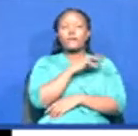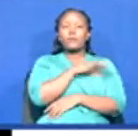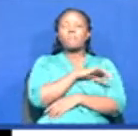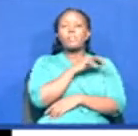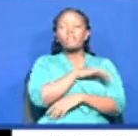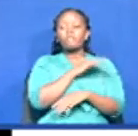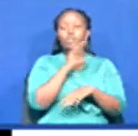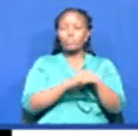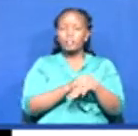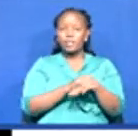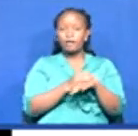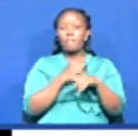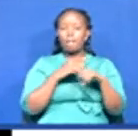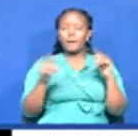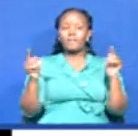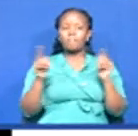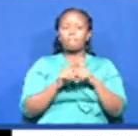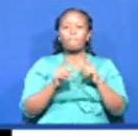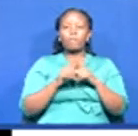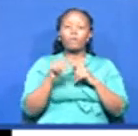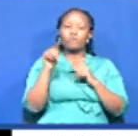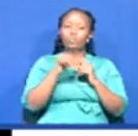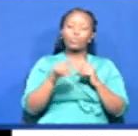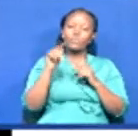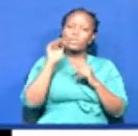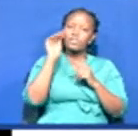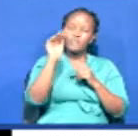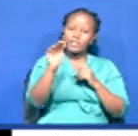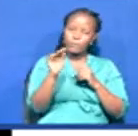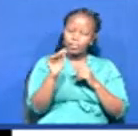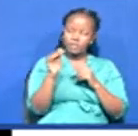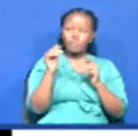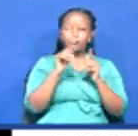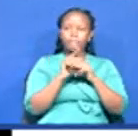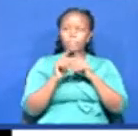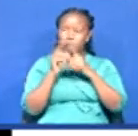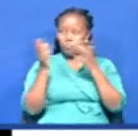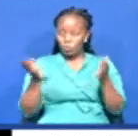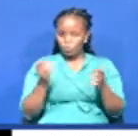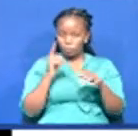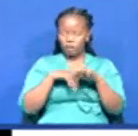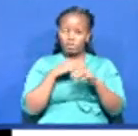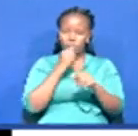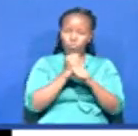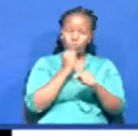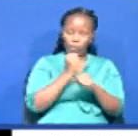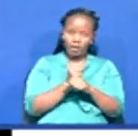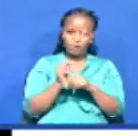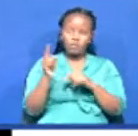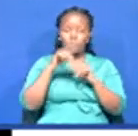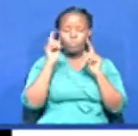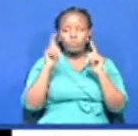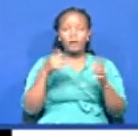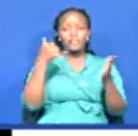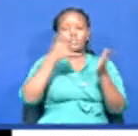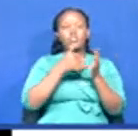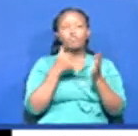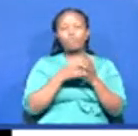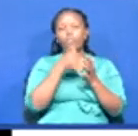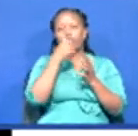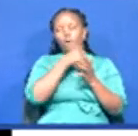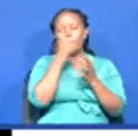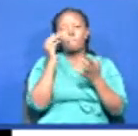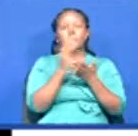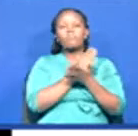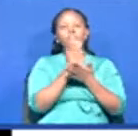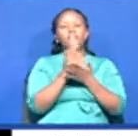But we also request that even as we do multi-agency, then we need to involve private sector players, because currently, even